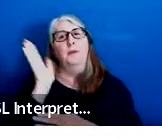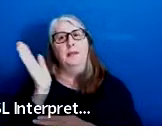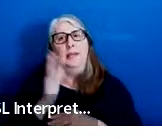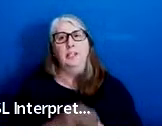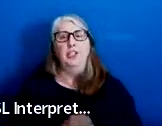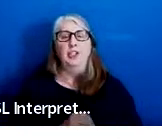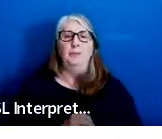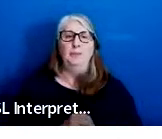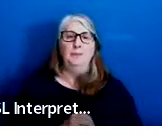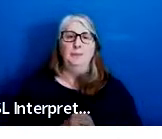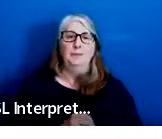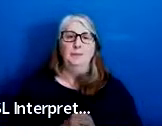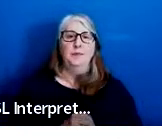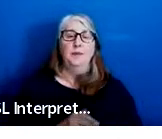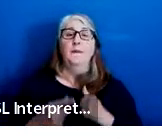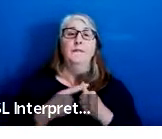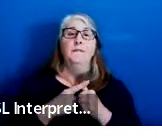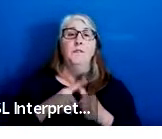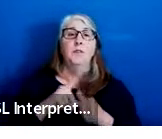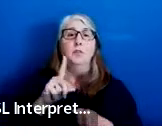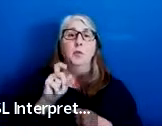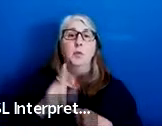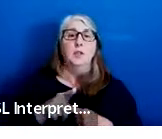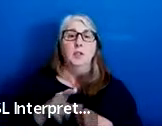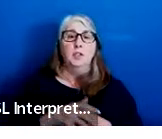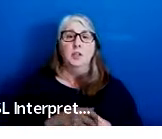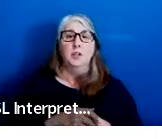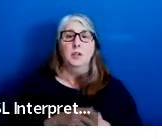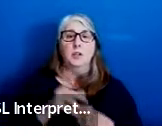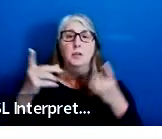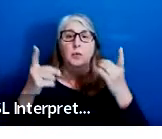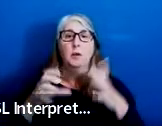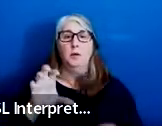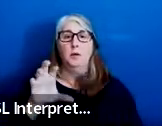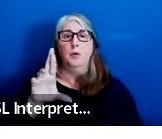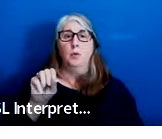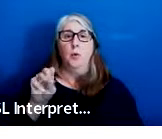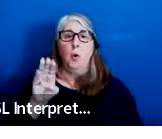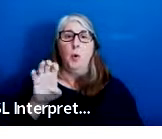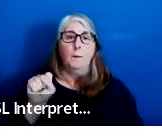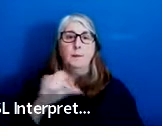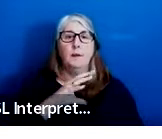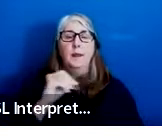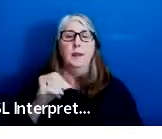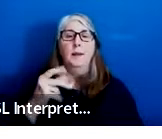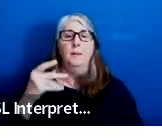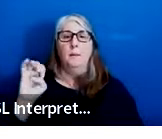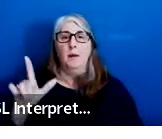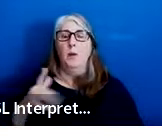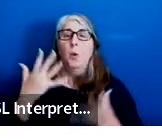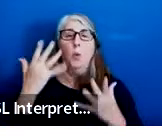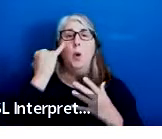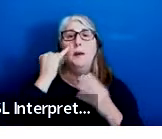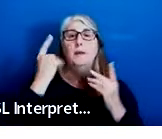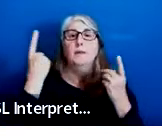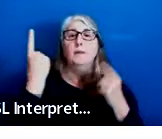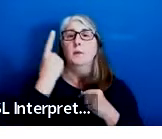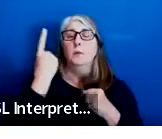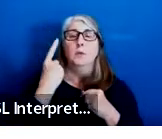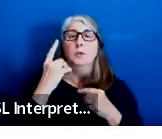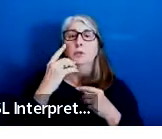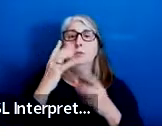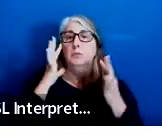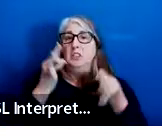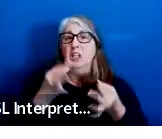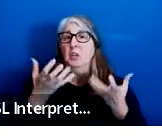Denise. First question, Director Crooms and the rest of the panel. What if a resident chooses not to compost? Where